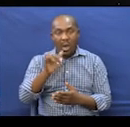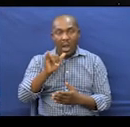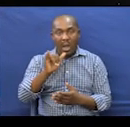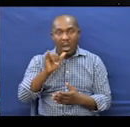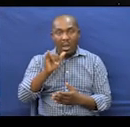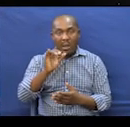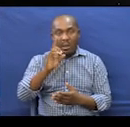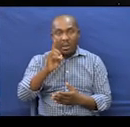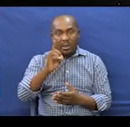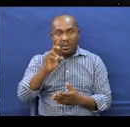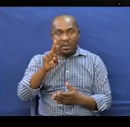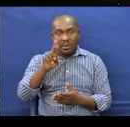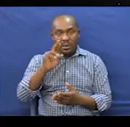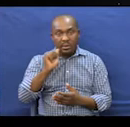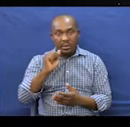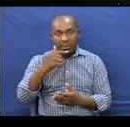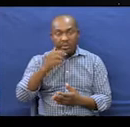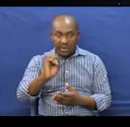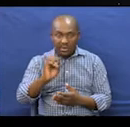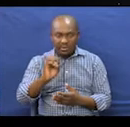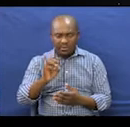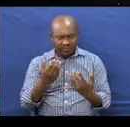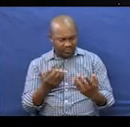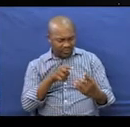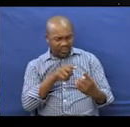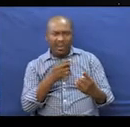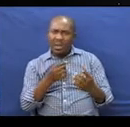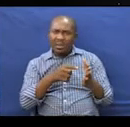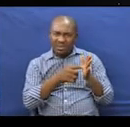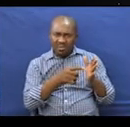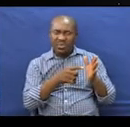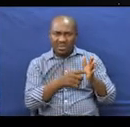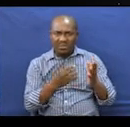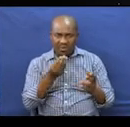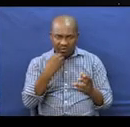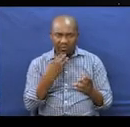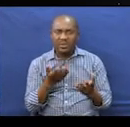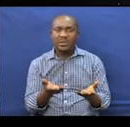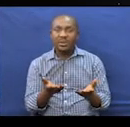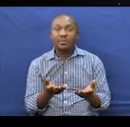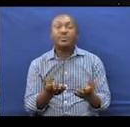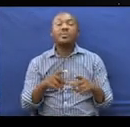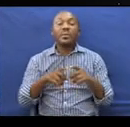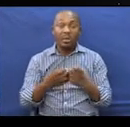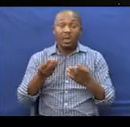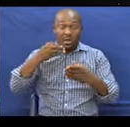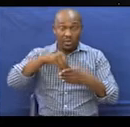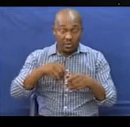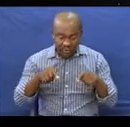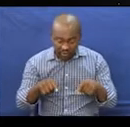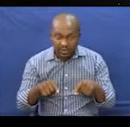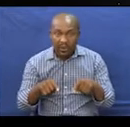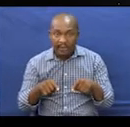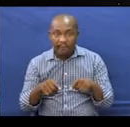carbohydrate? What are the examples of carbohydrate? We have got so many examples of carbohydrate, but